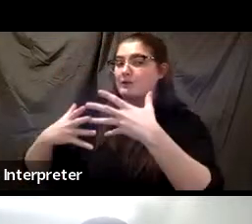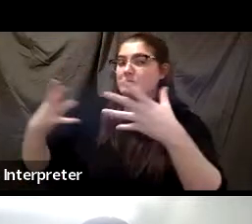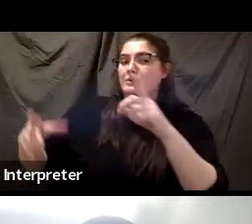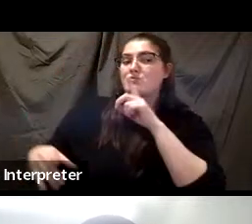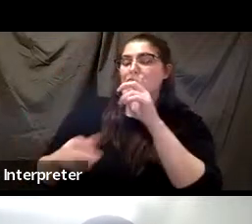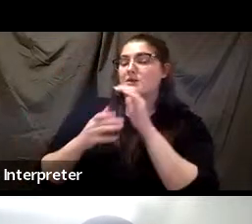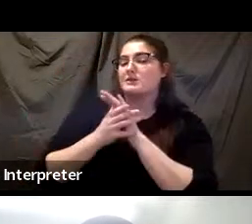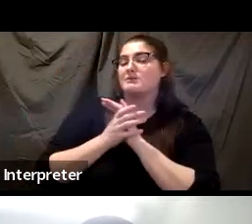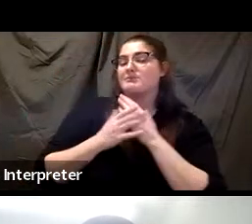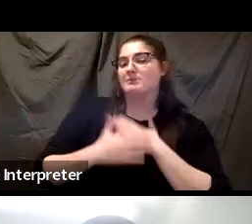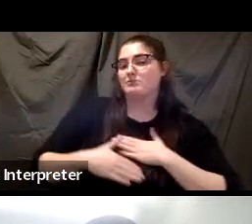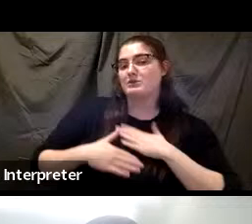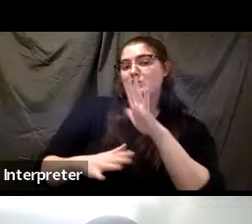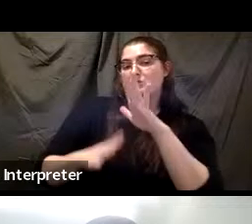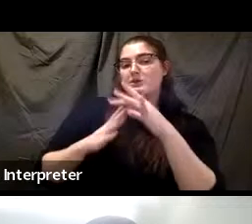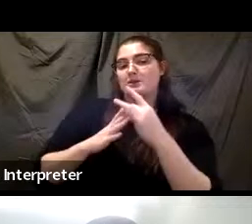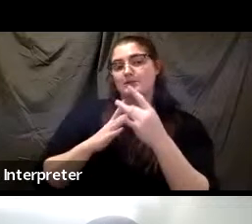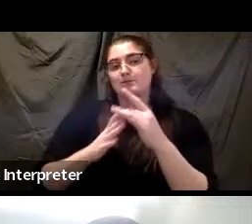leadership. Refreshing.